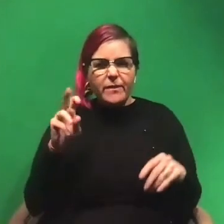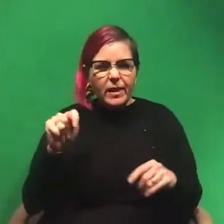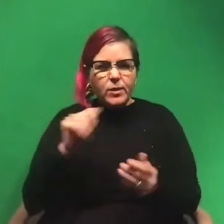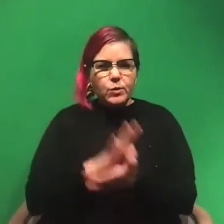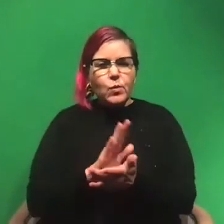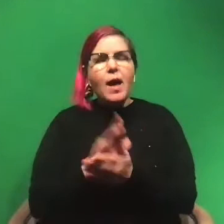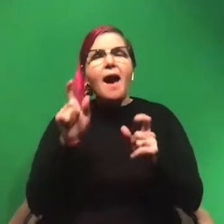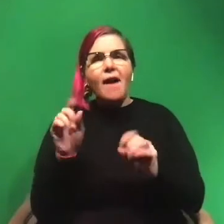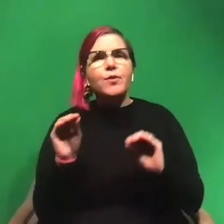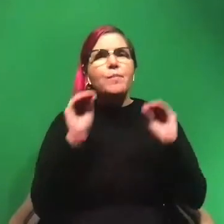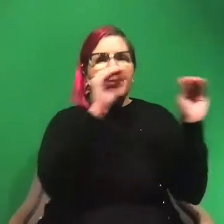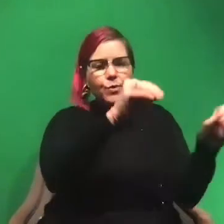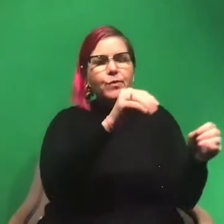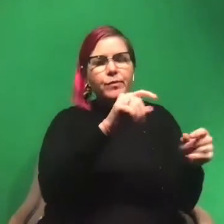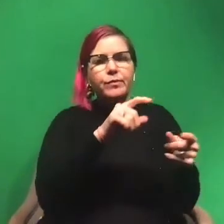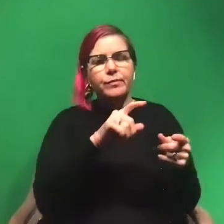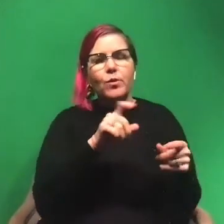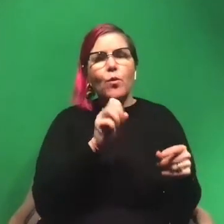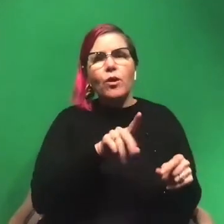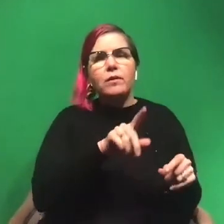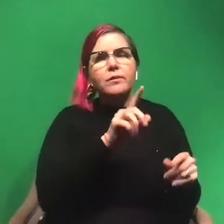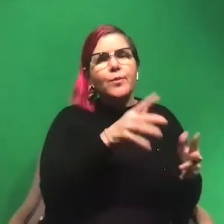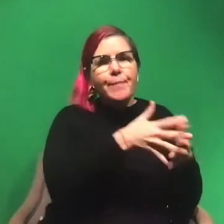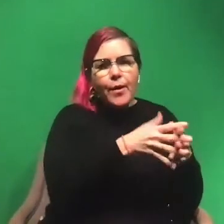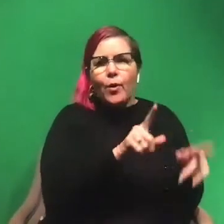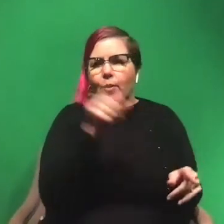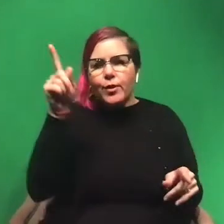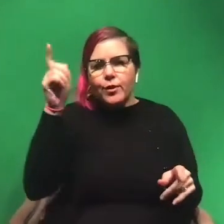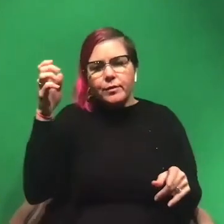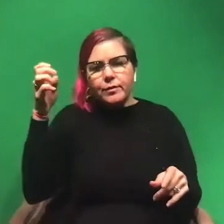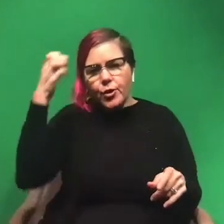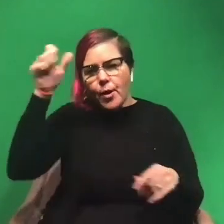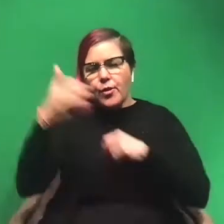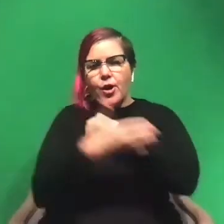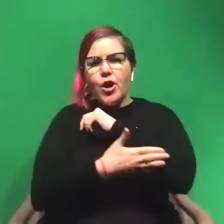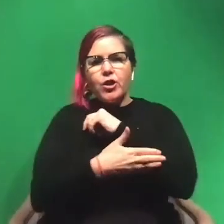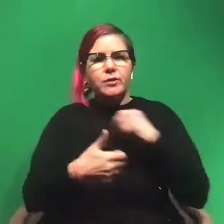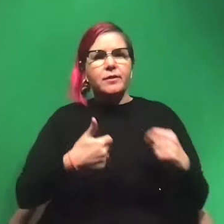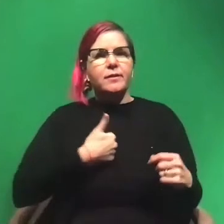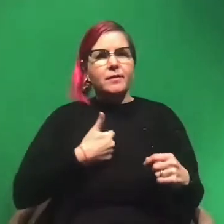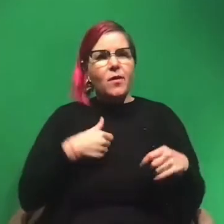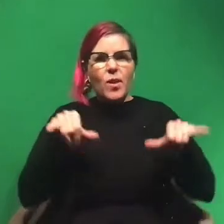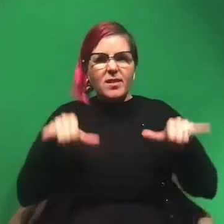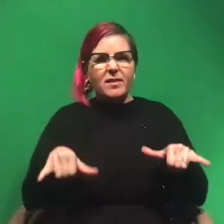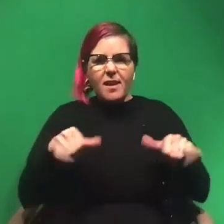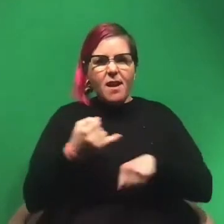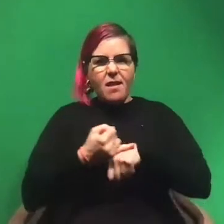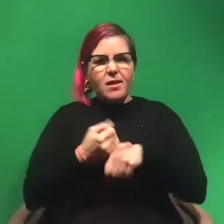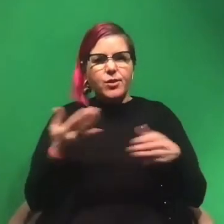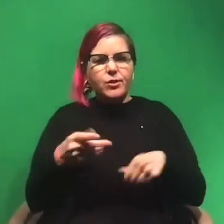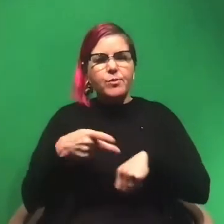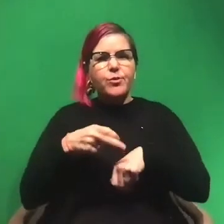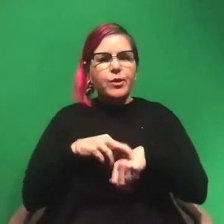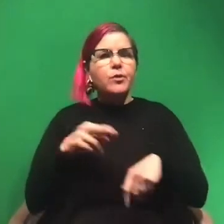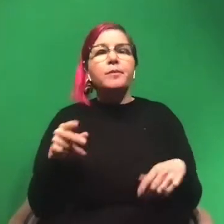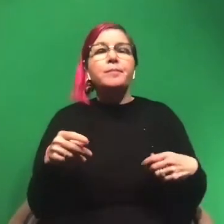move to the mainland or go abroad. And I never, my thought was always to just stay in the island. Little did I know,